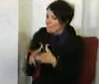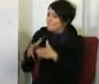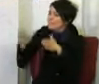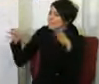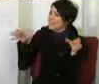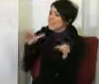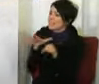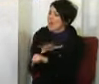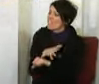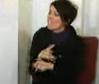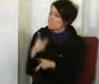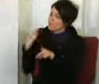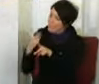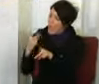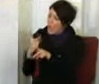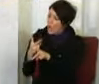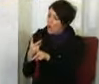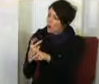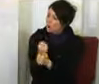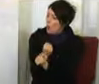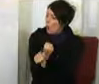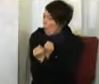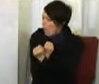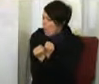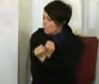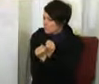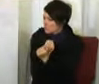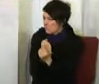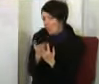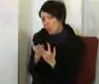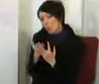to hold us, and to bring us through.